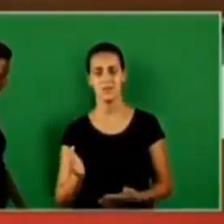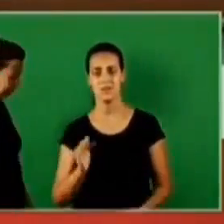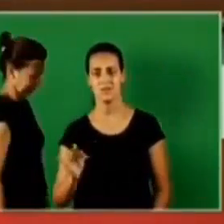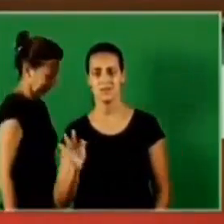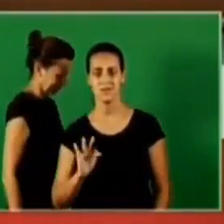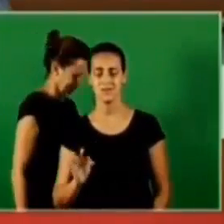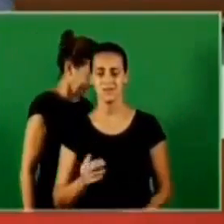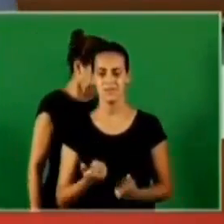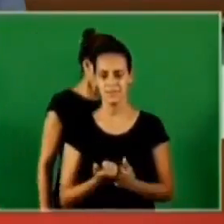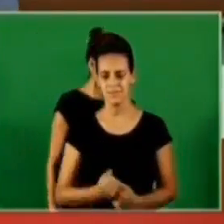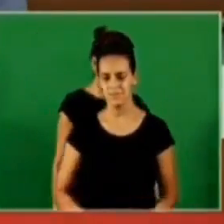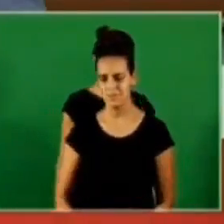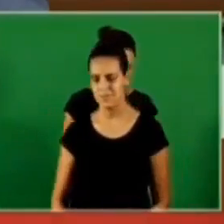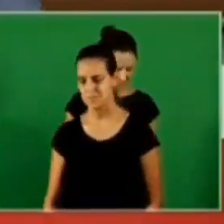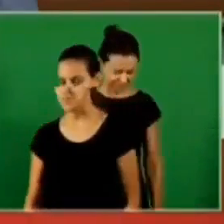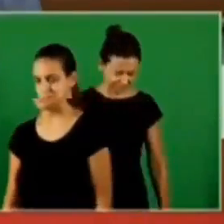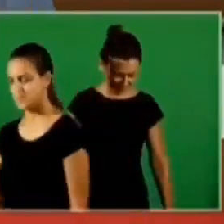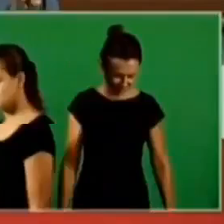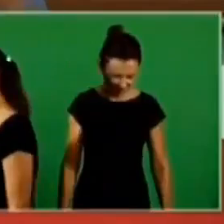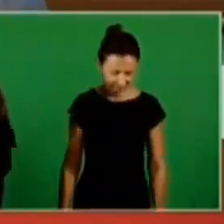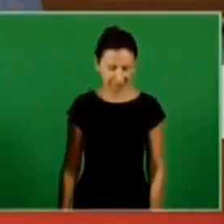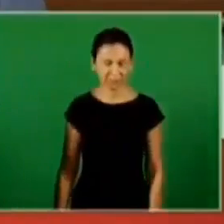as a fake university,